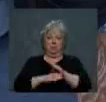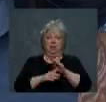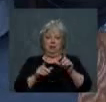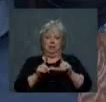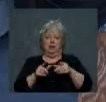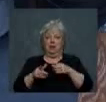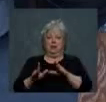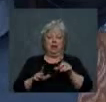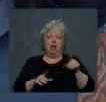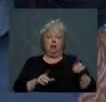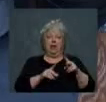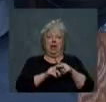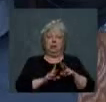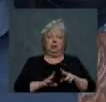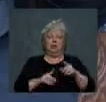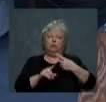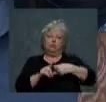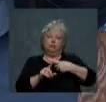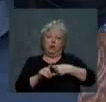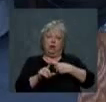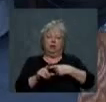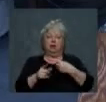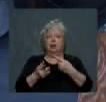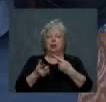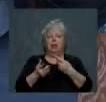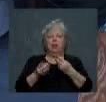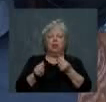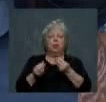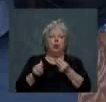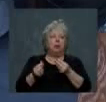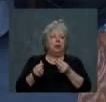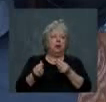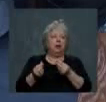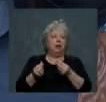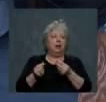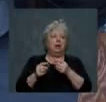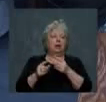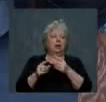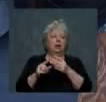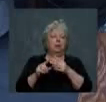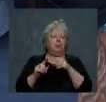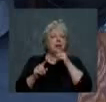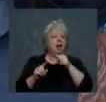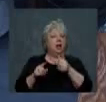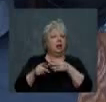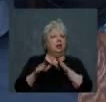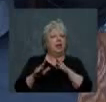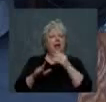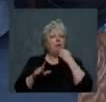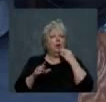license allowing Mr. Poussardian to rent the property on Archwood, not operate a homeless shelter. So we